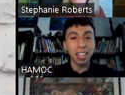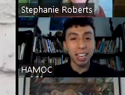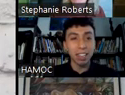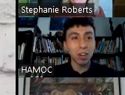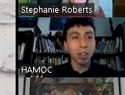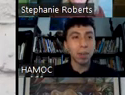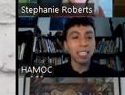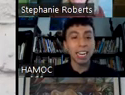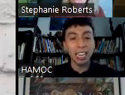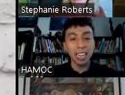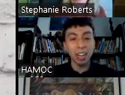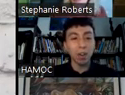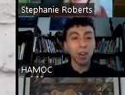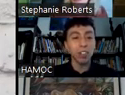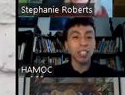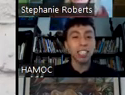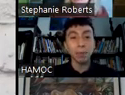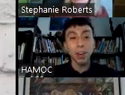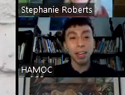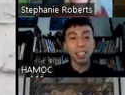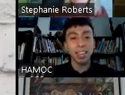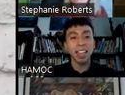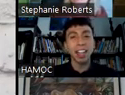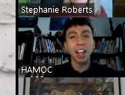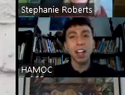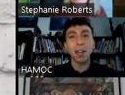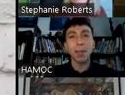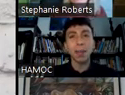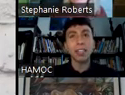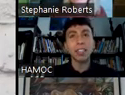it be feelings or whether it be technique or just experimenting.